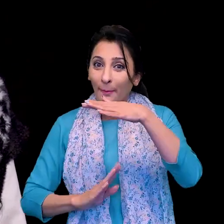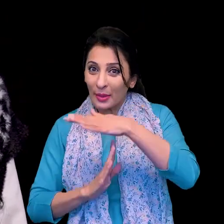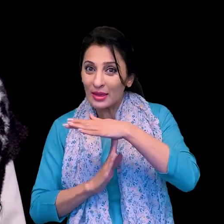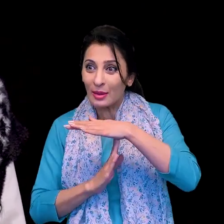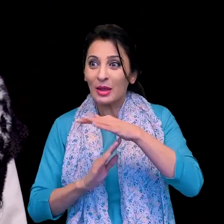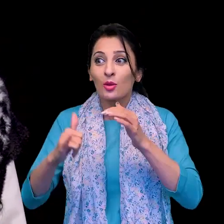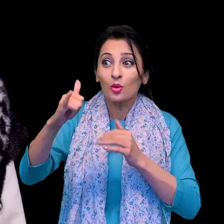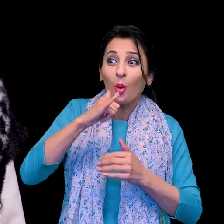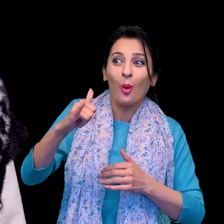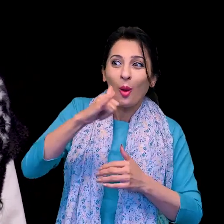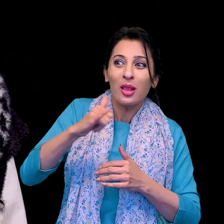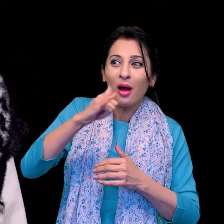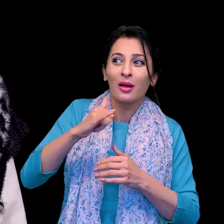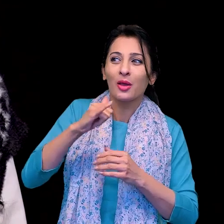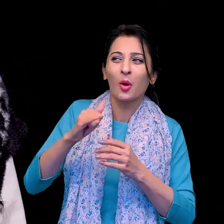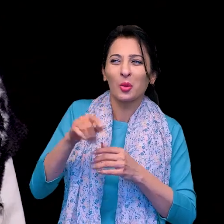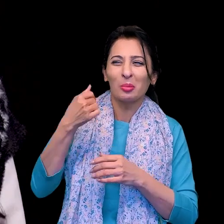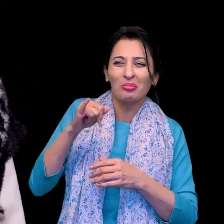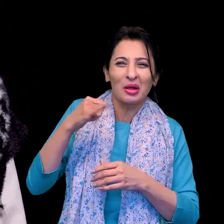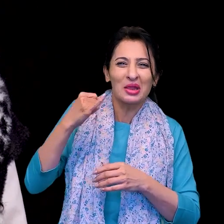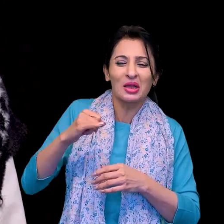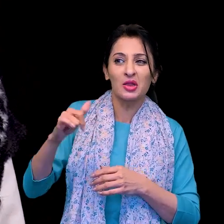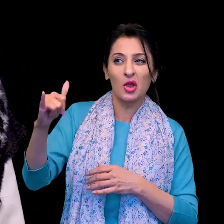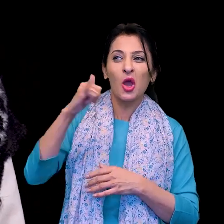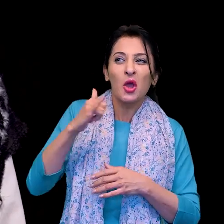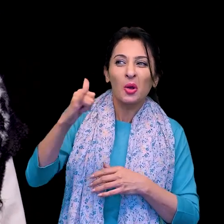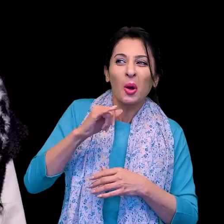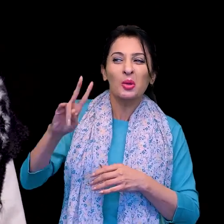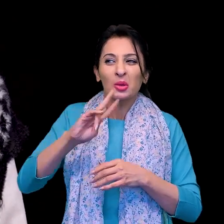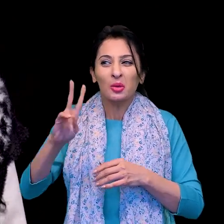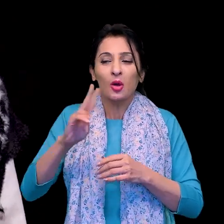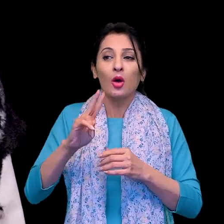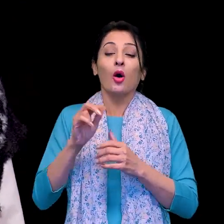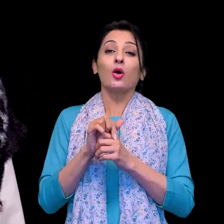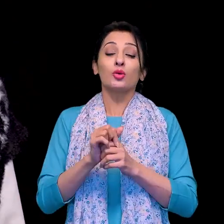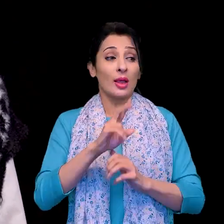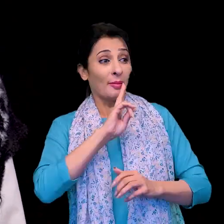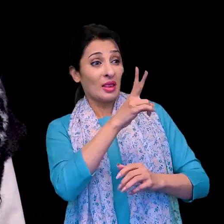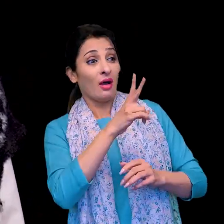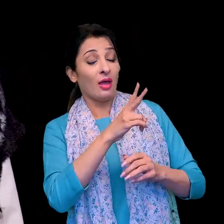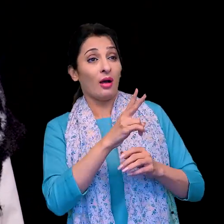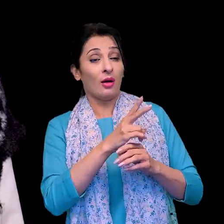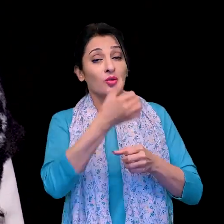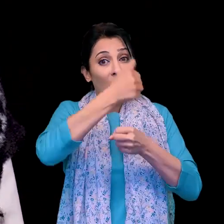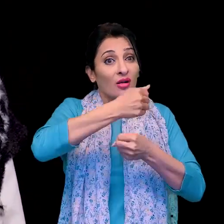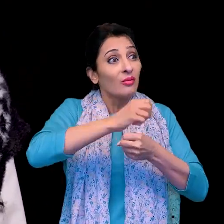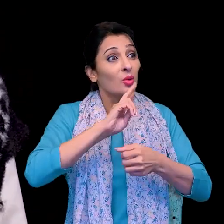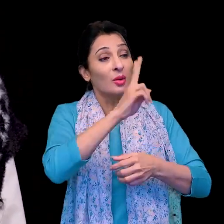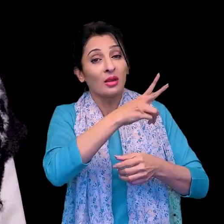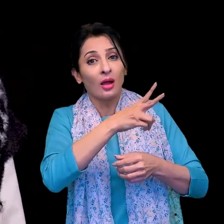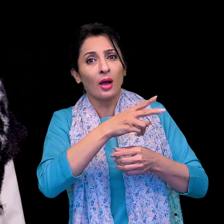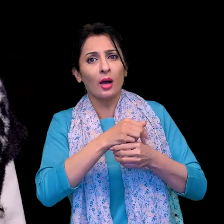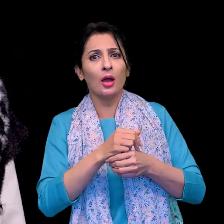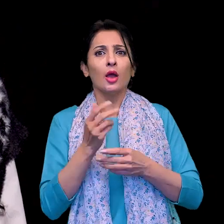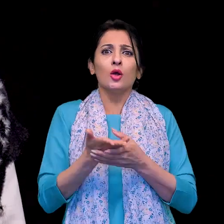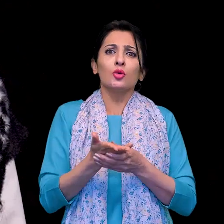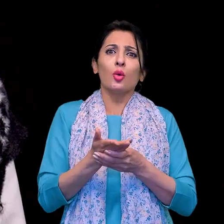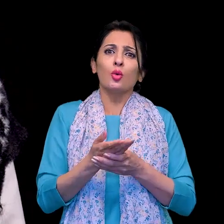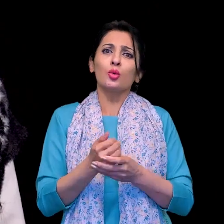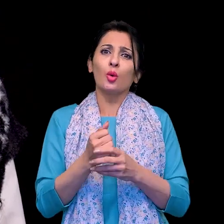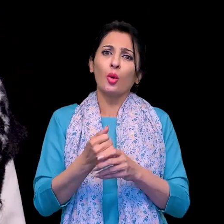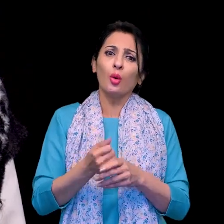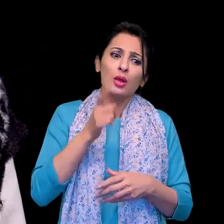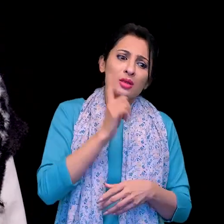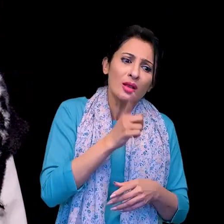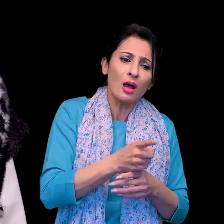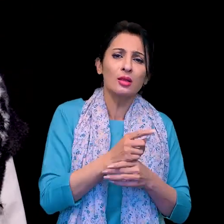sexually suggestive phone calls, she was fined with $35,000 and she was sentenced with 6 months